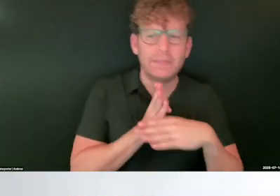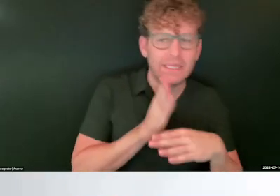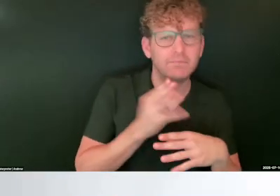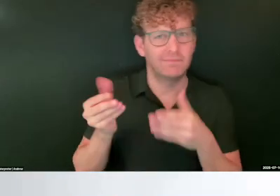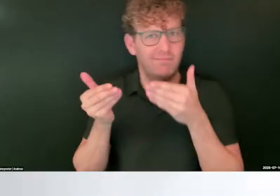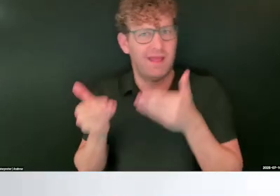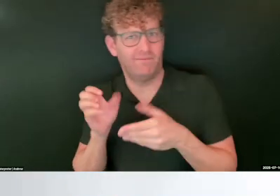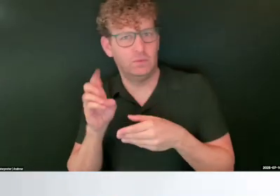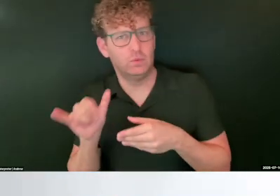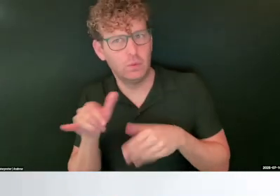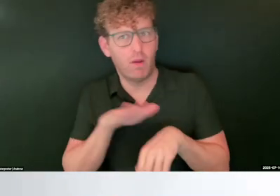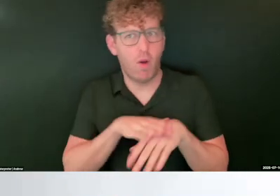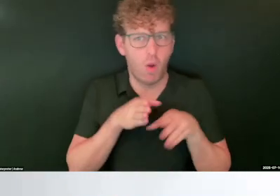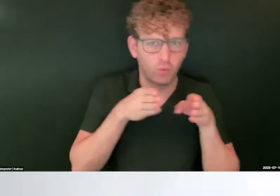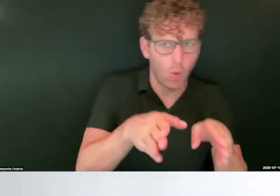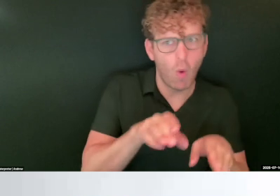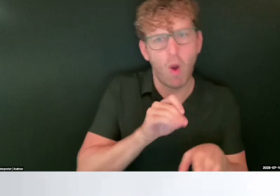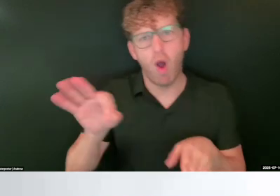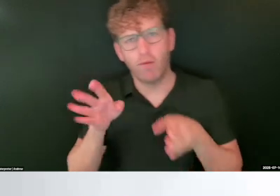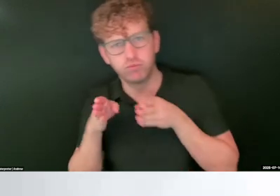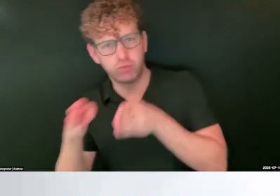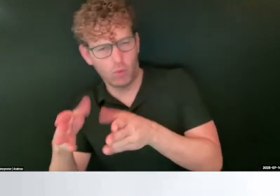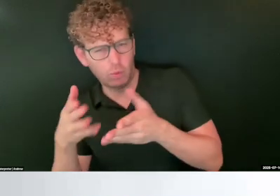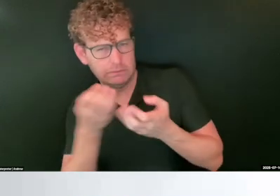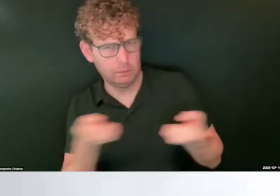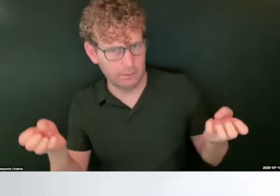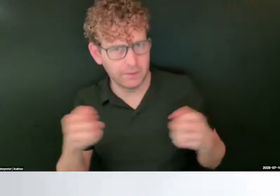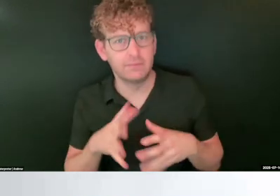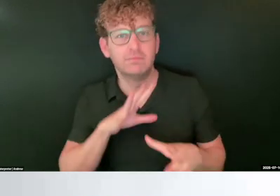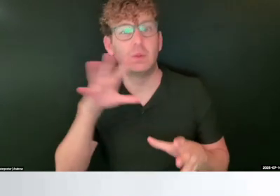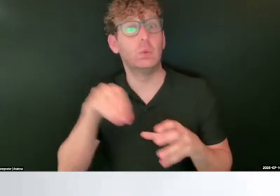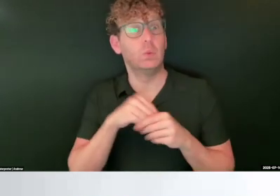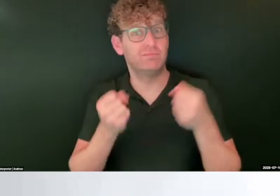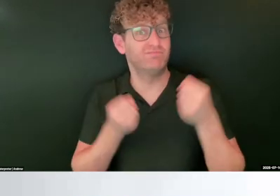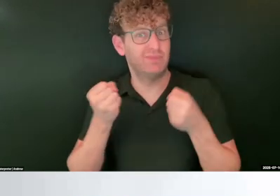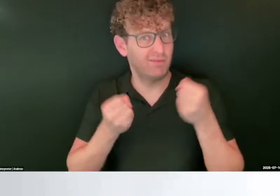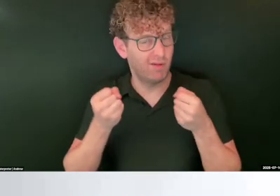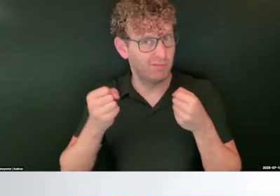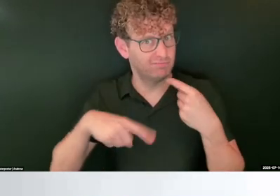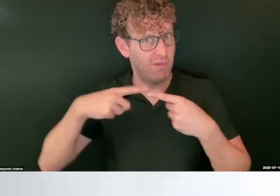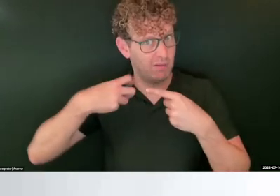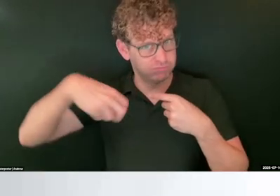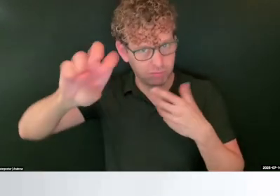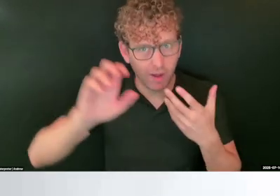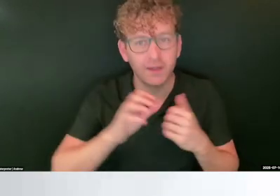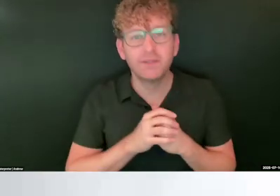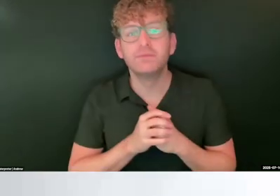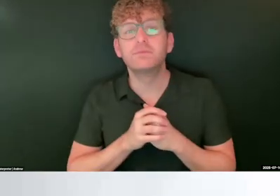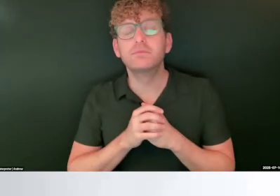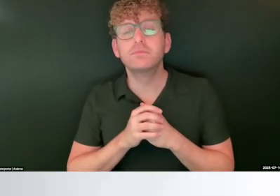equipment. This includes reducing vehicle miles traveled, or VMT. Next slide,